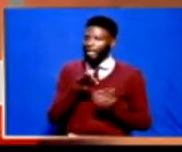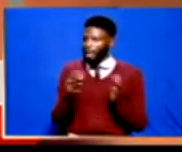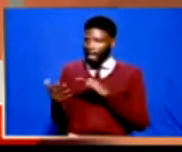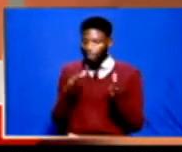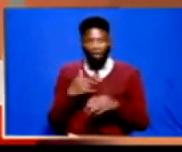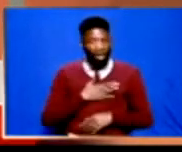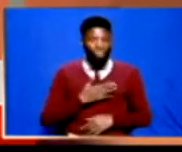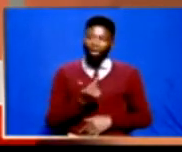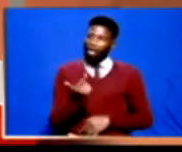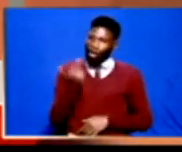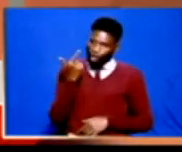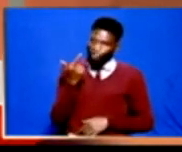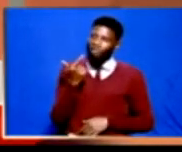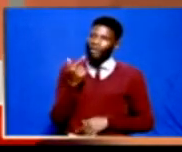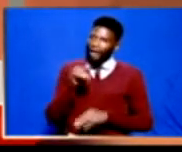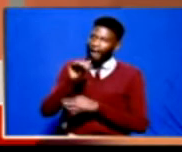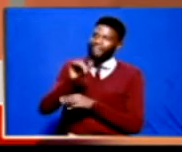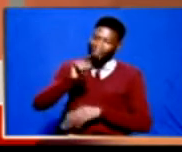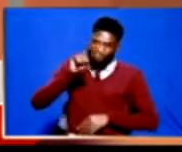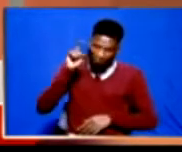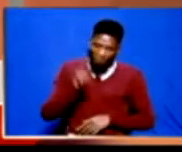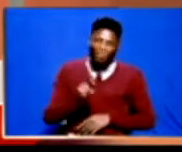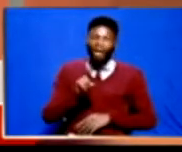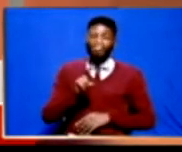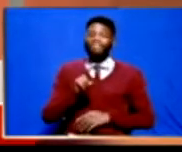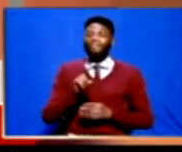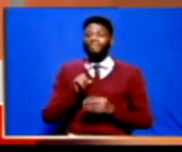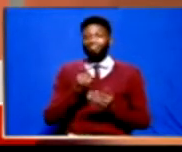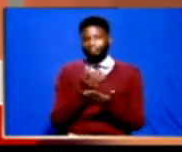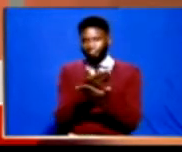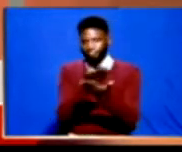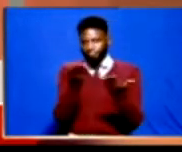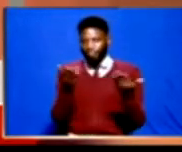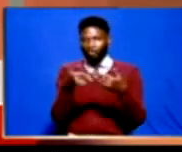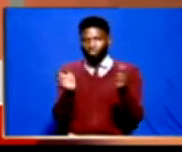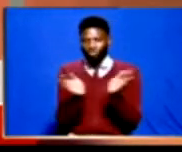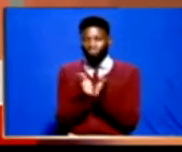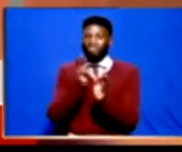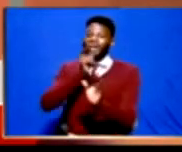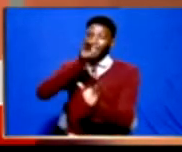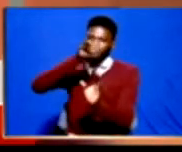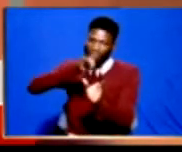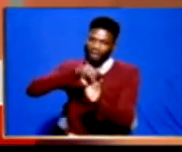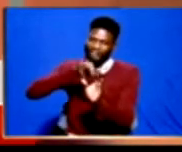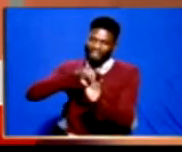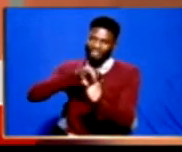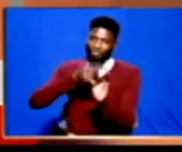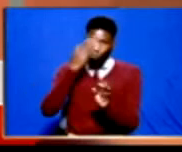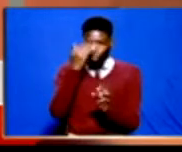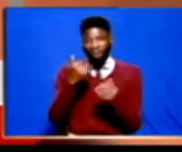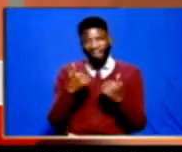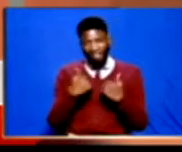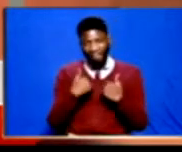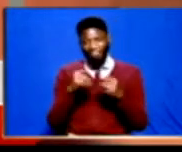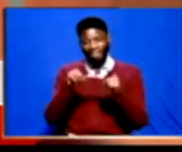that they require the participation of the community, because you might get a mining license from the